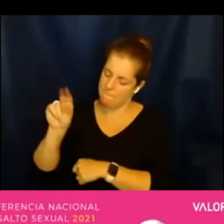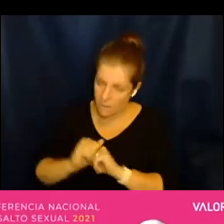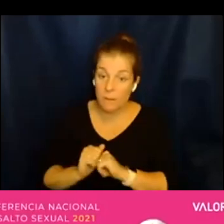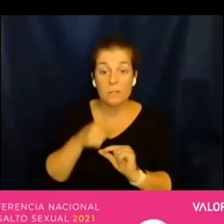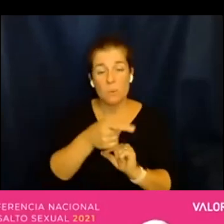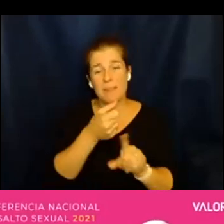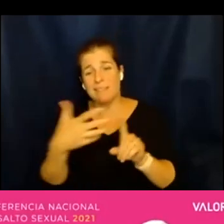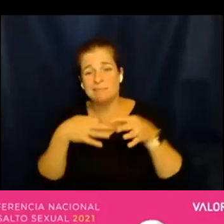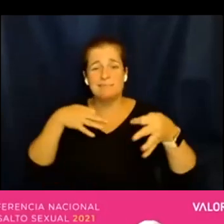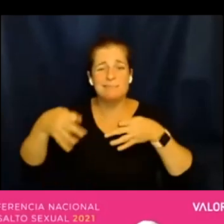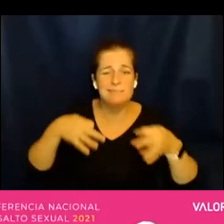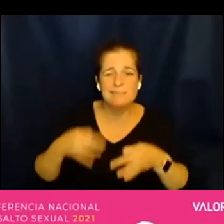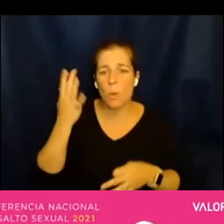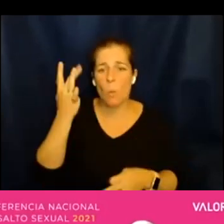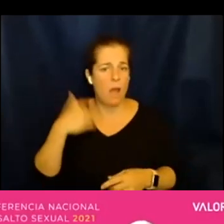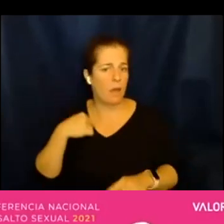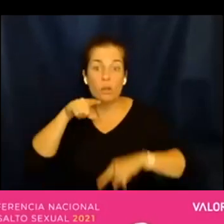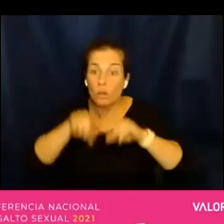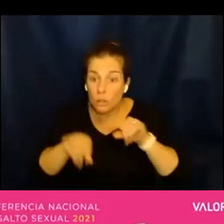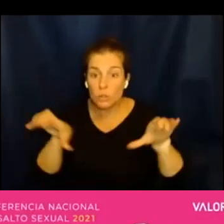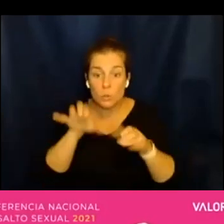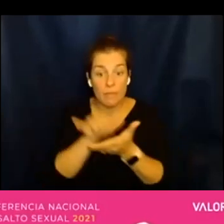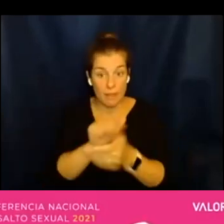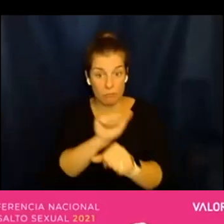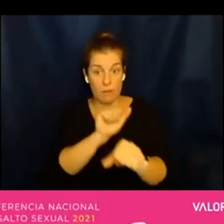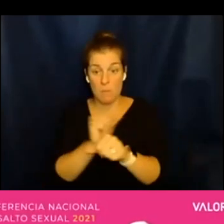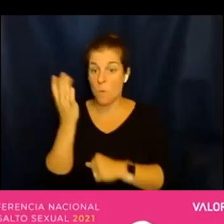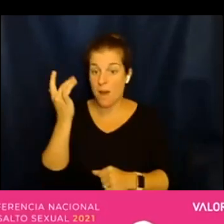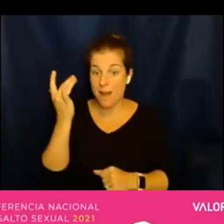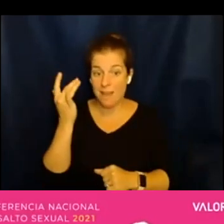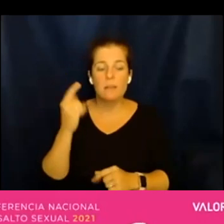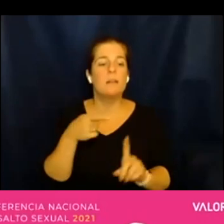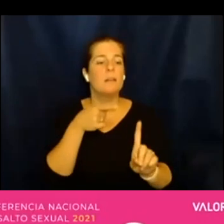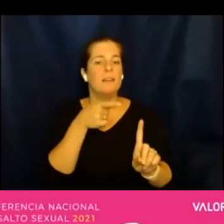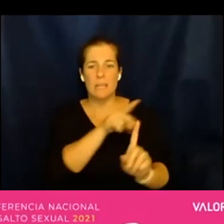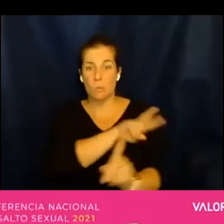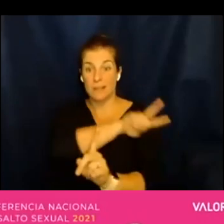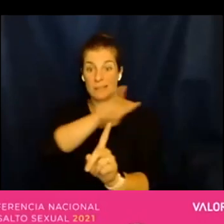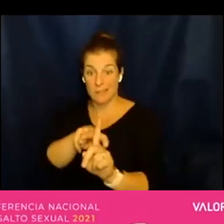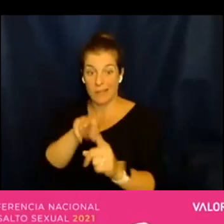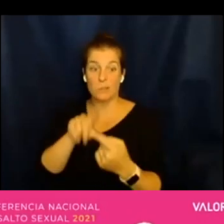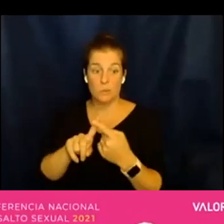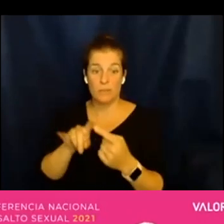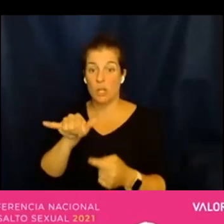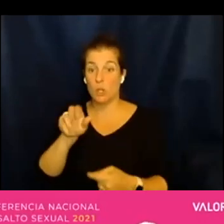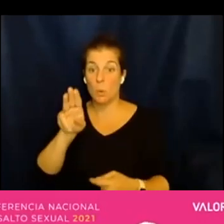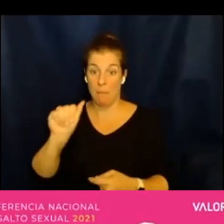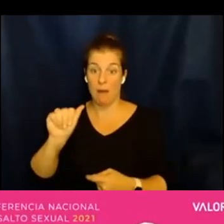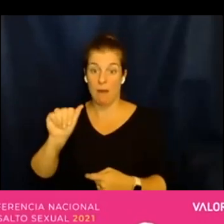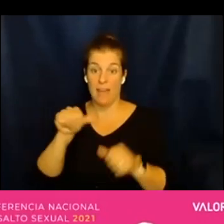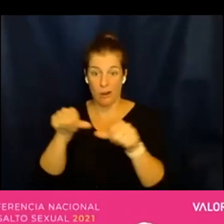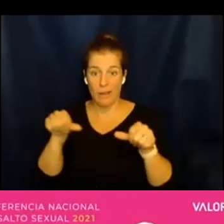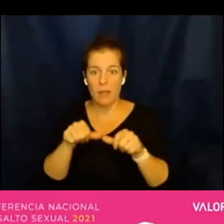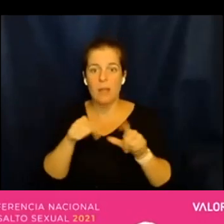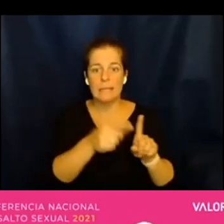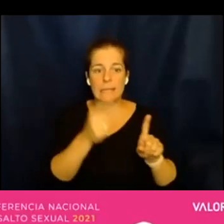felt he couldn't do this job personally, he was assigned to the Yuma area, because he got to see what